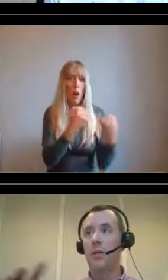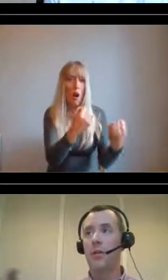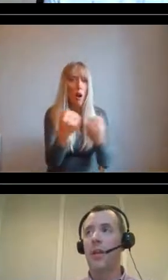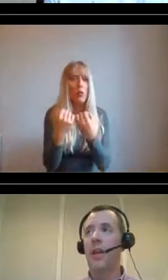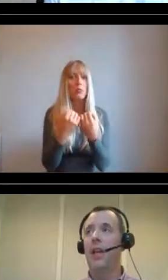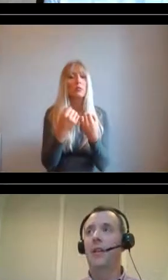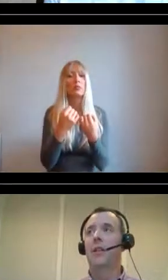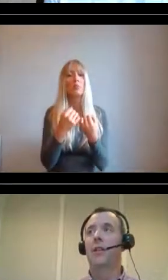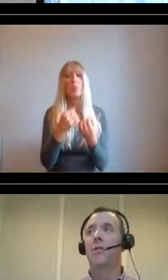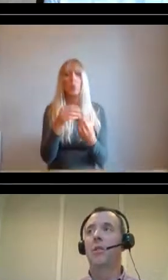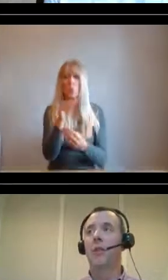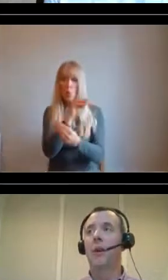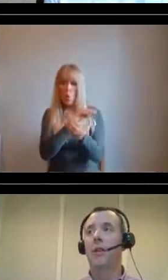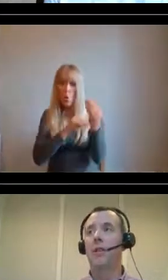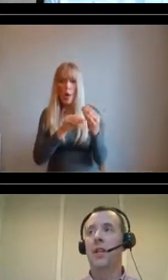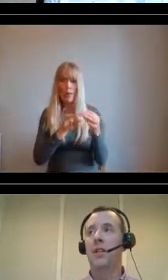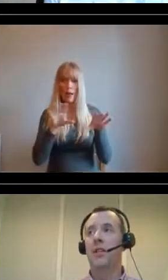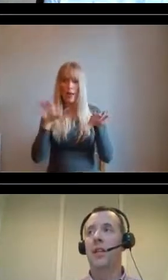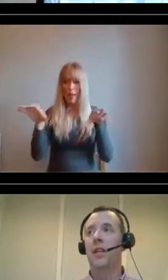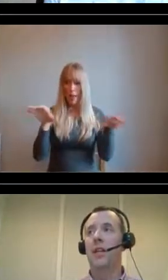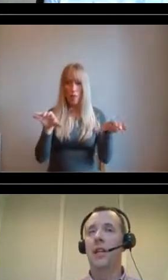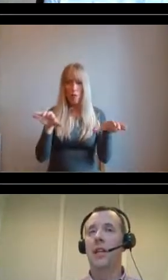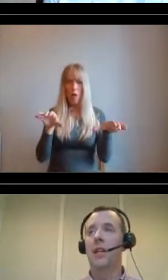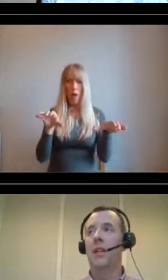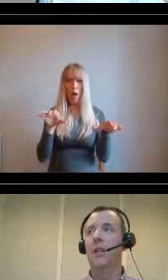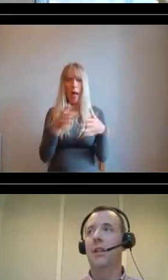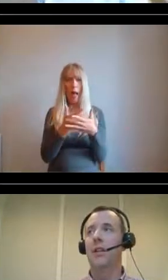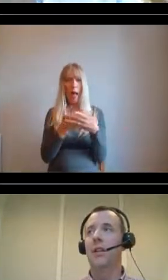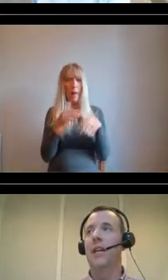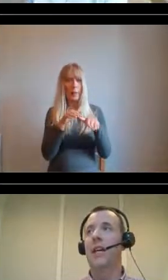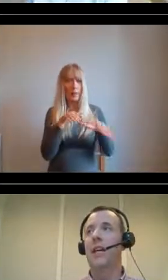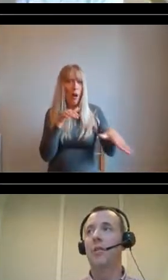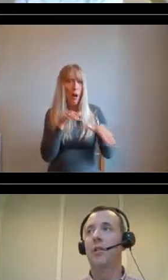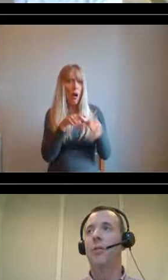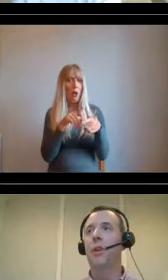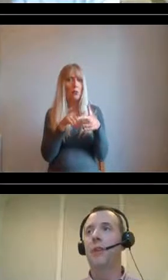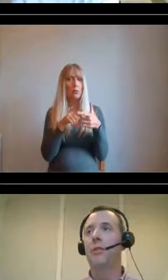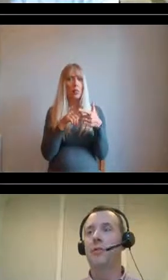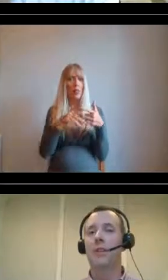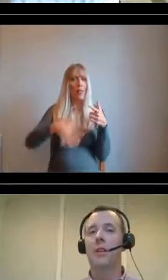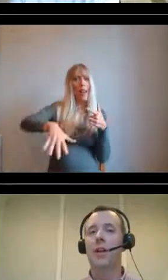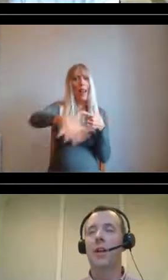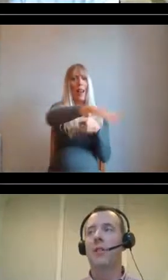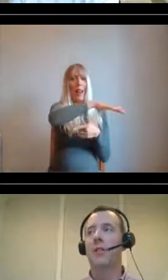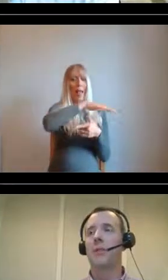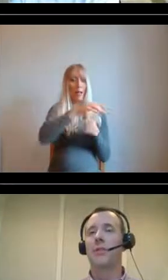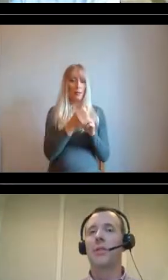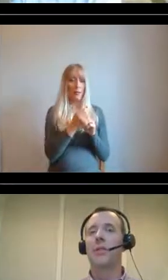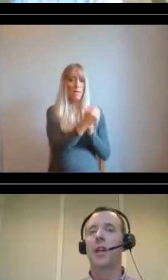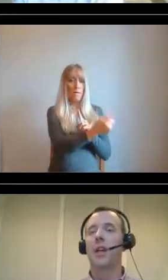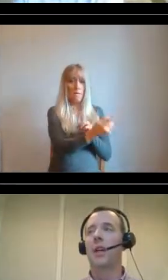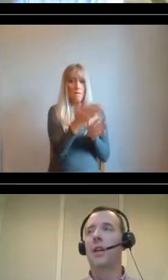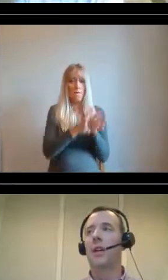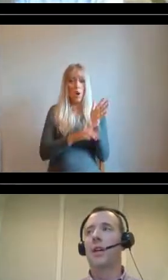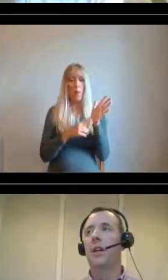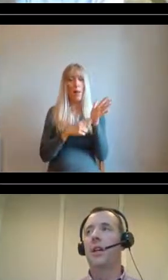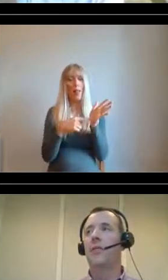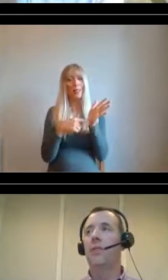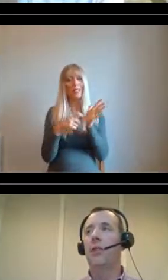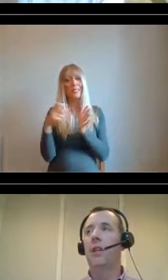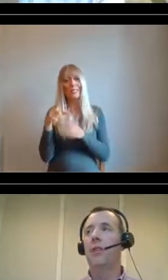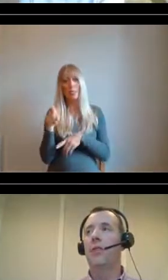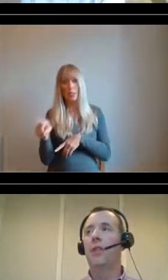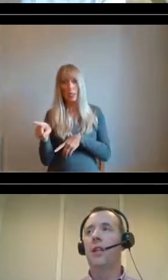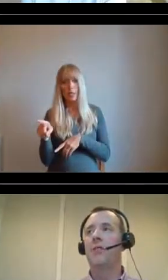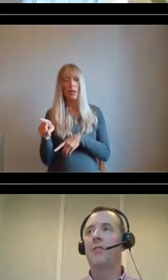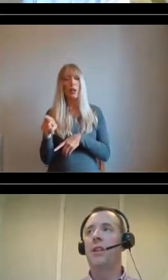with the topography that we're proposing. That's the landform around Lower Thames Crossing.